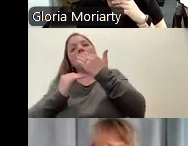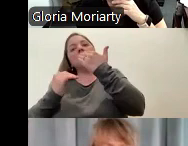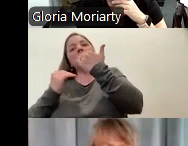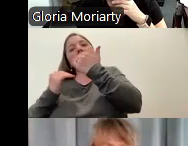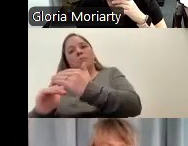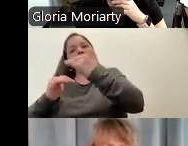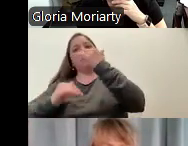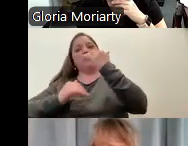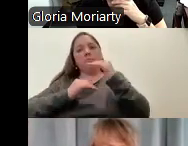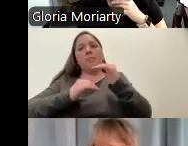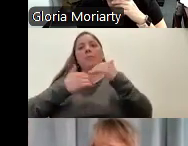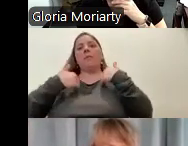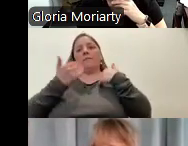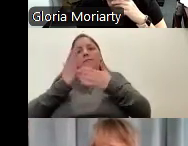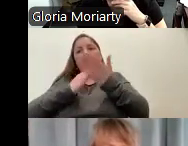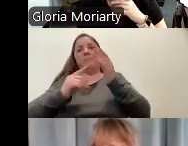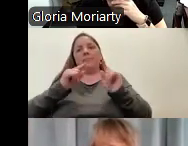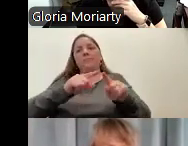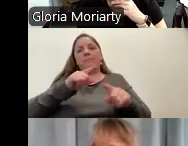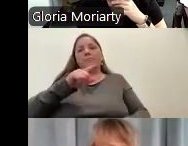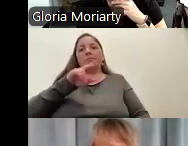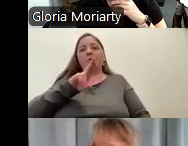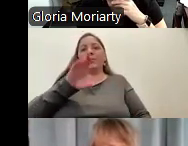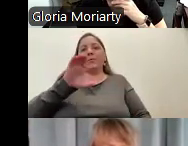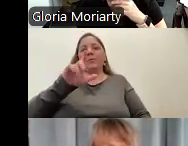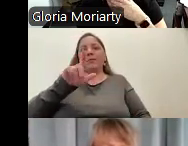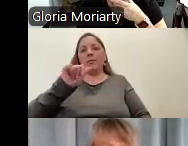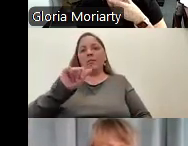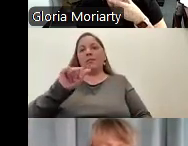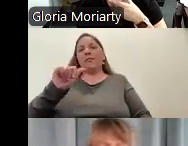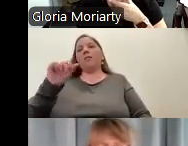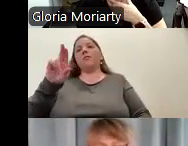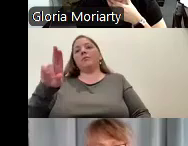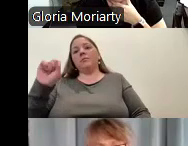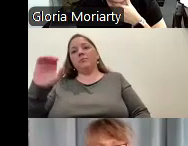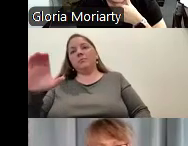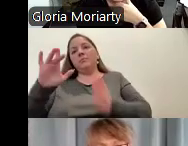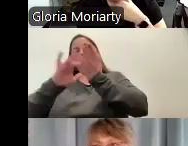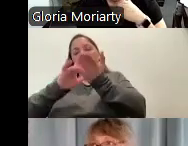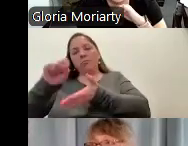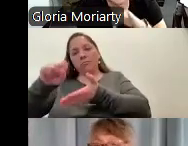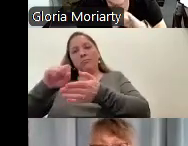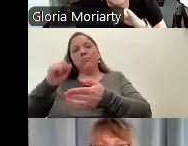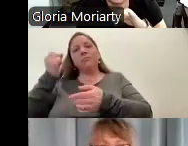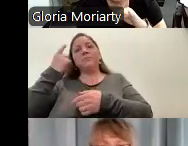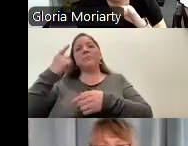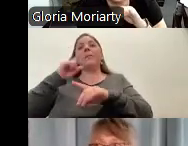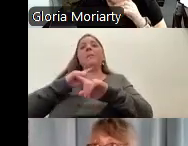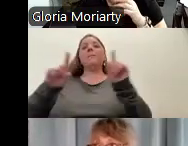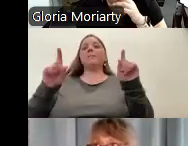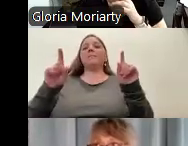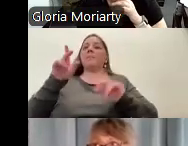lot of clients that do go to San Diego, UCLA, USC Medical, but the volunteers,